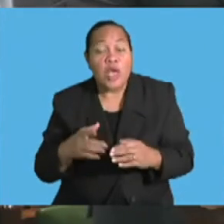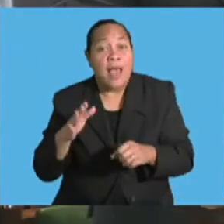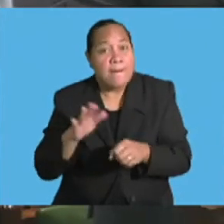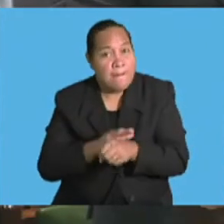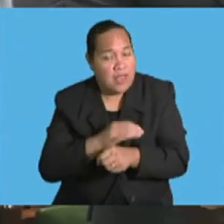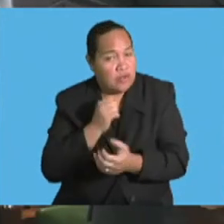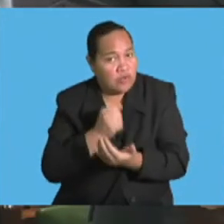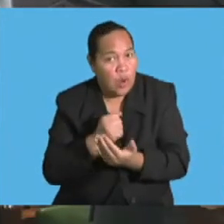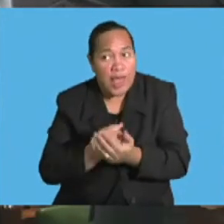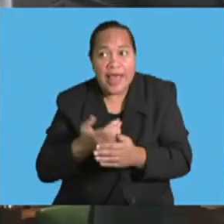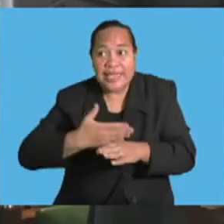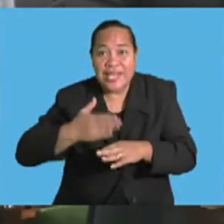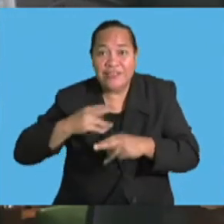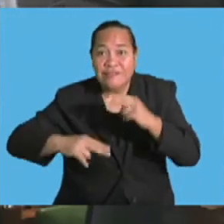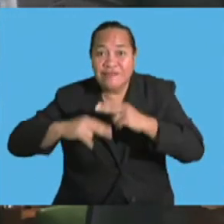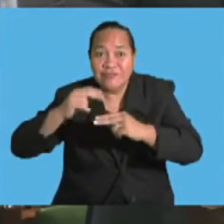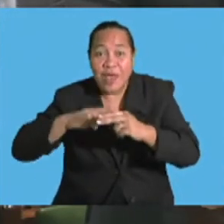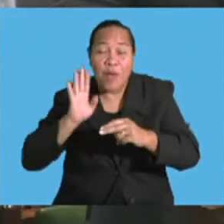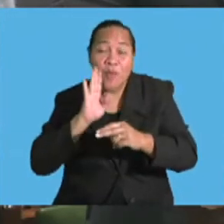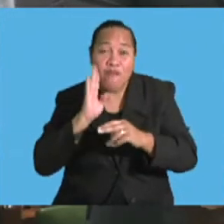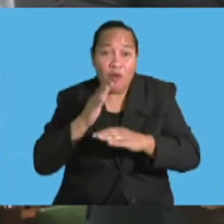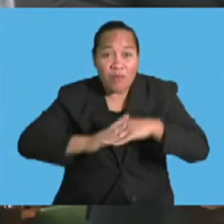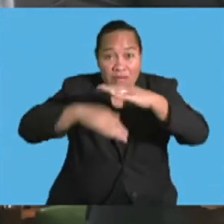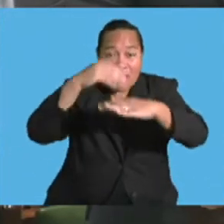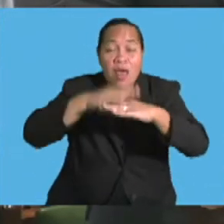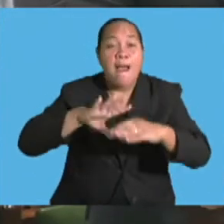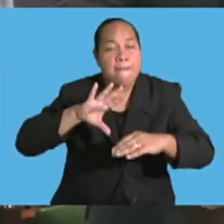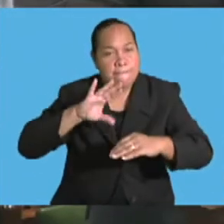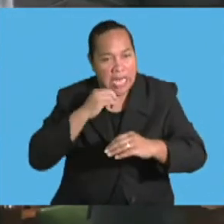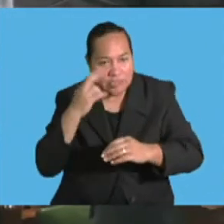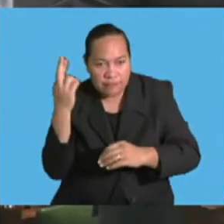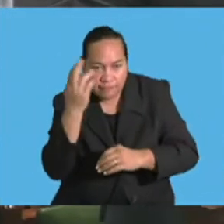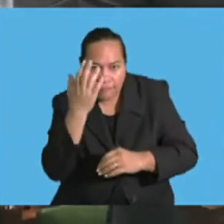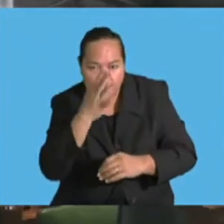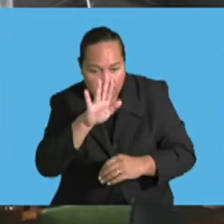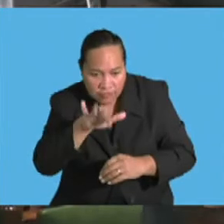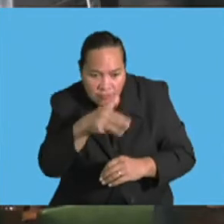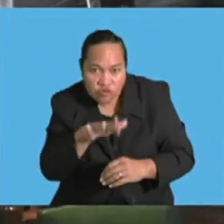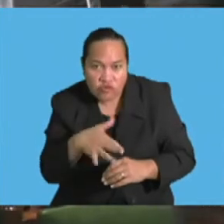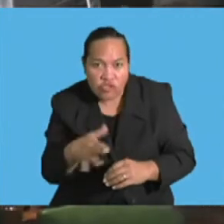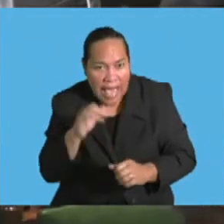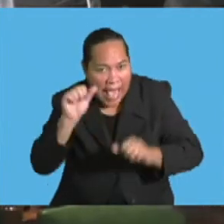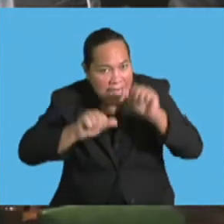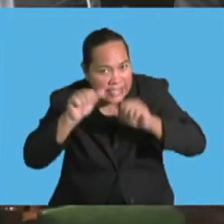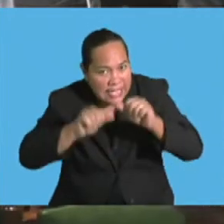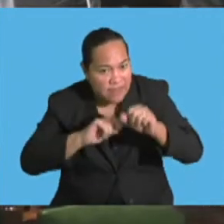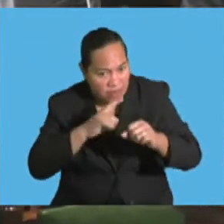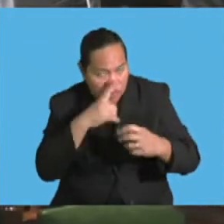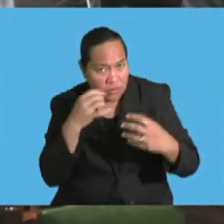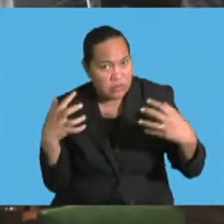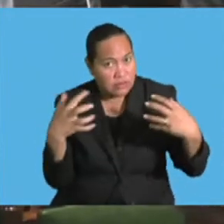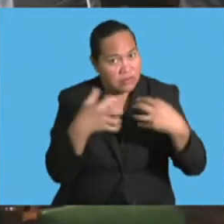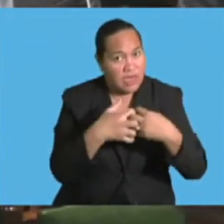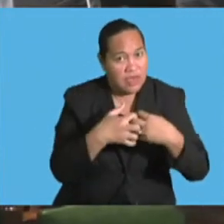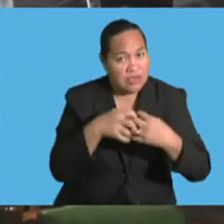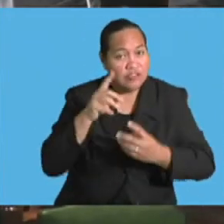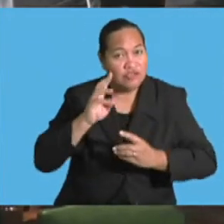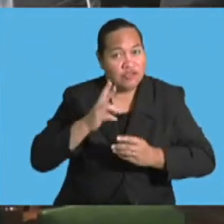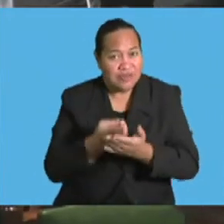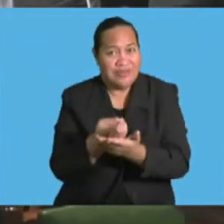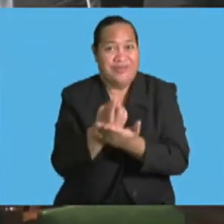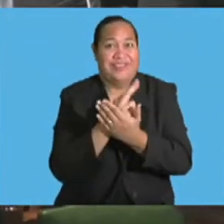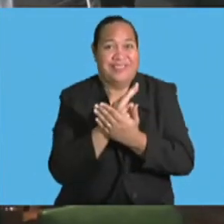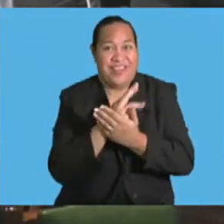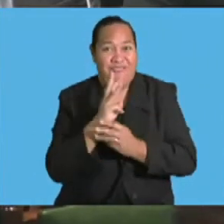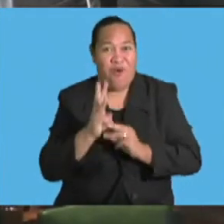has undergone a climate risk and resilience assessment. The Act will require government, public and private actors and other